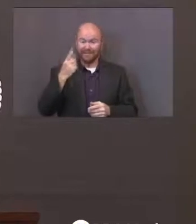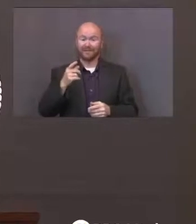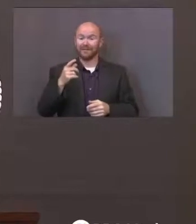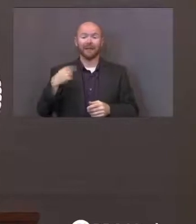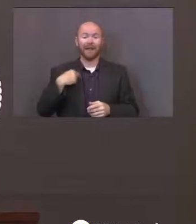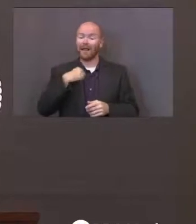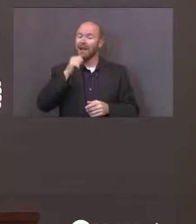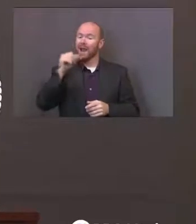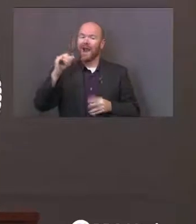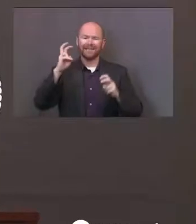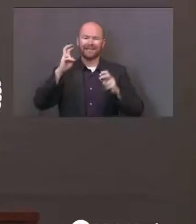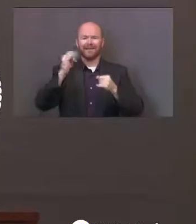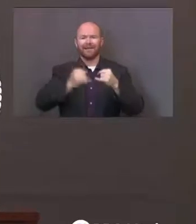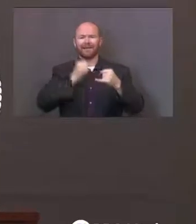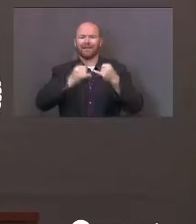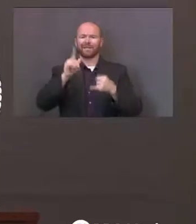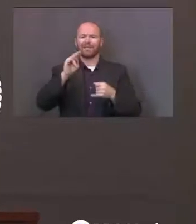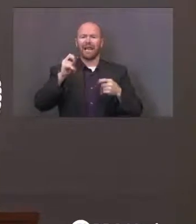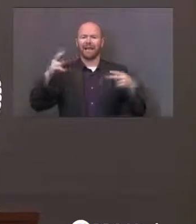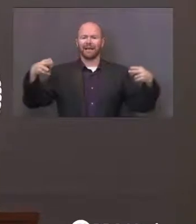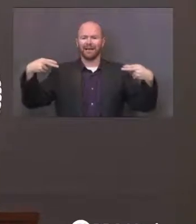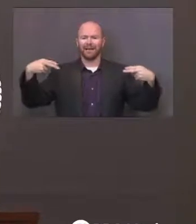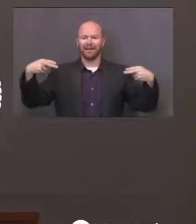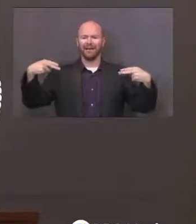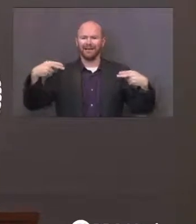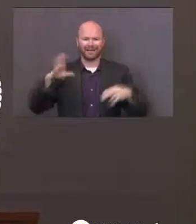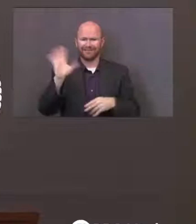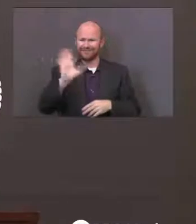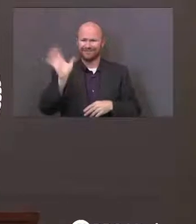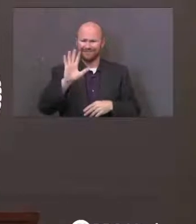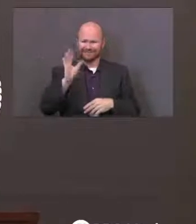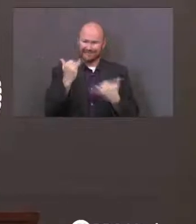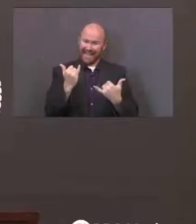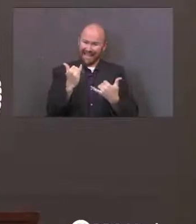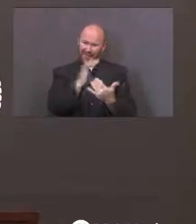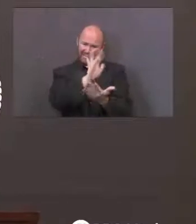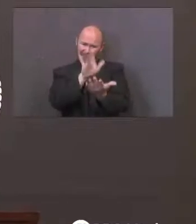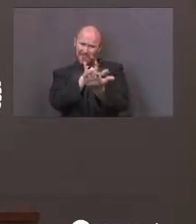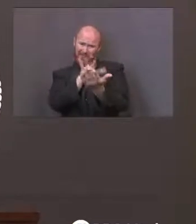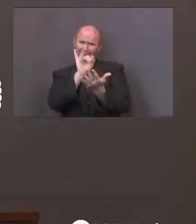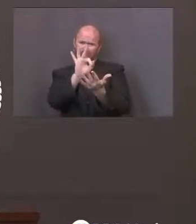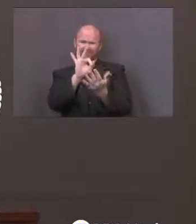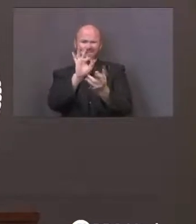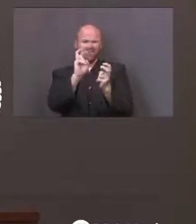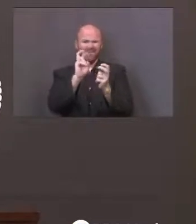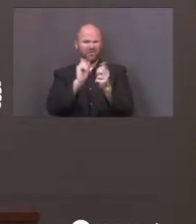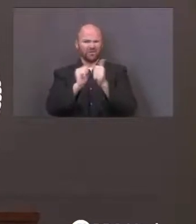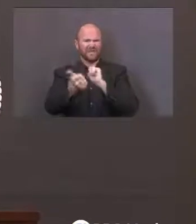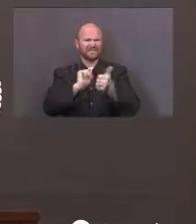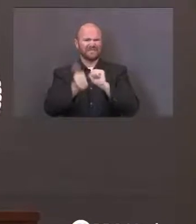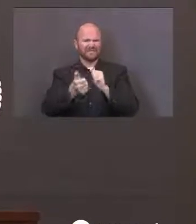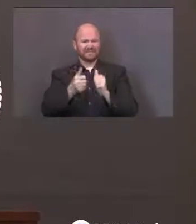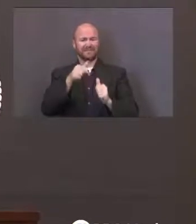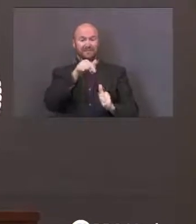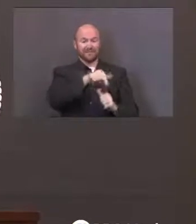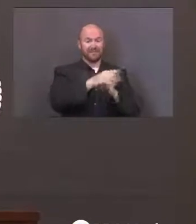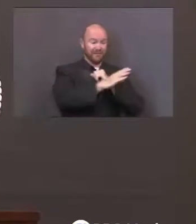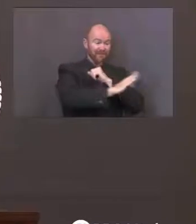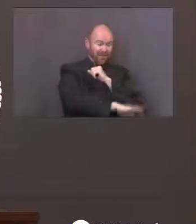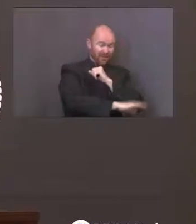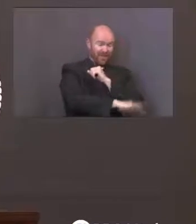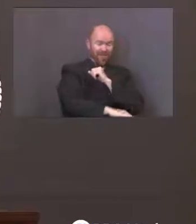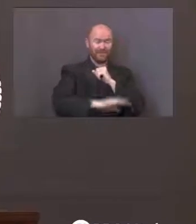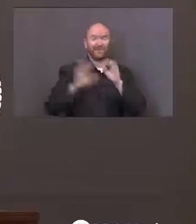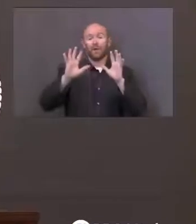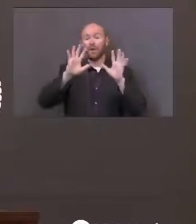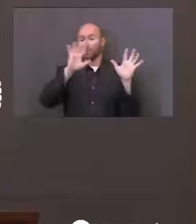line with COVID-19. We're maybe at the midway point. There's going to be a lot of work to do this fall and this winter and this spring as